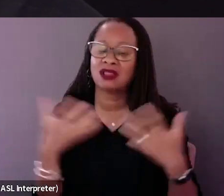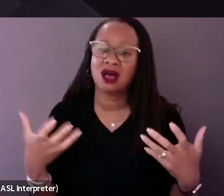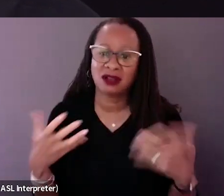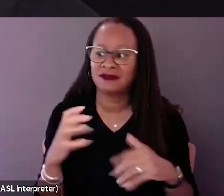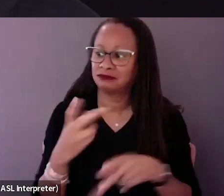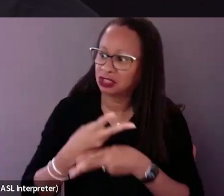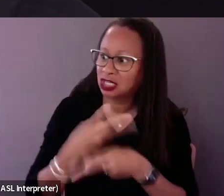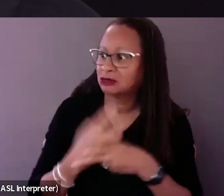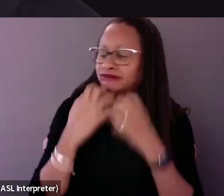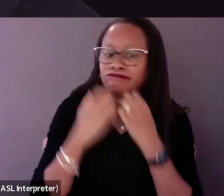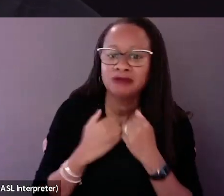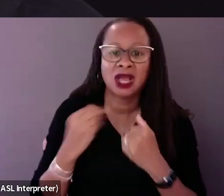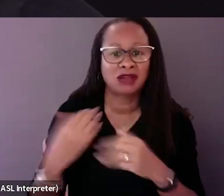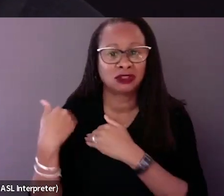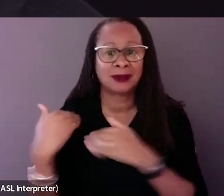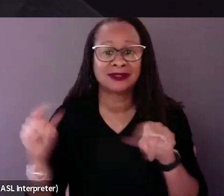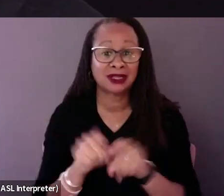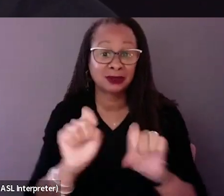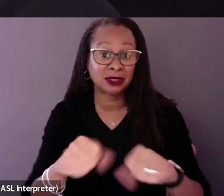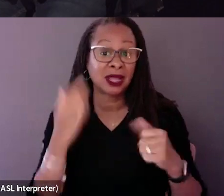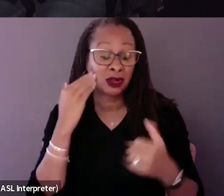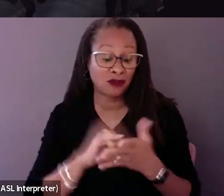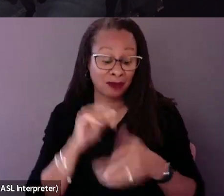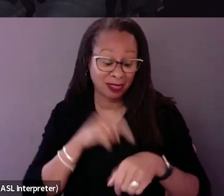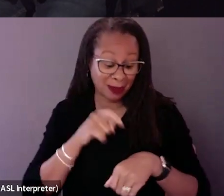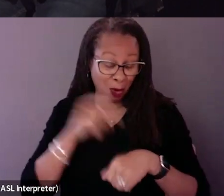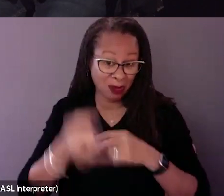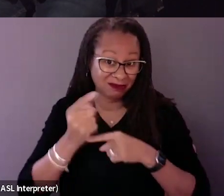could. And I just knew from that moment on.